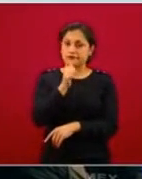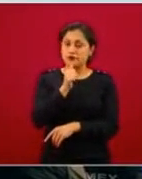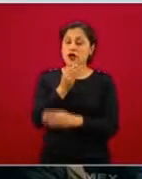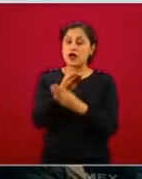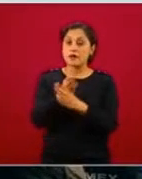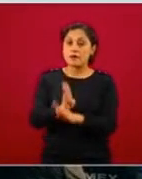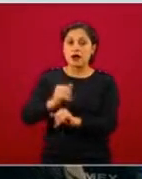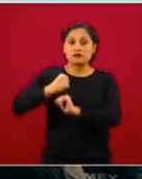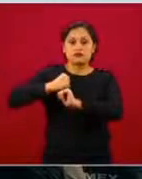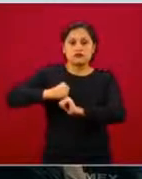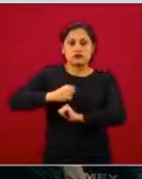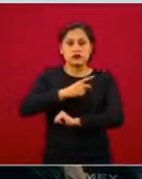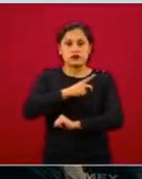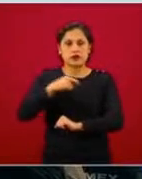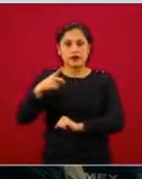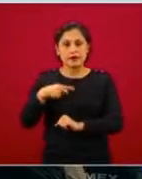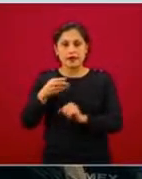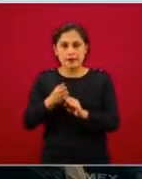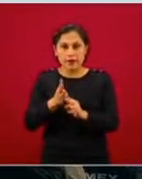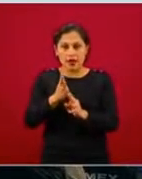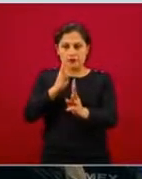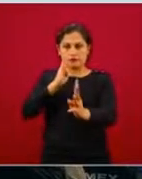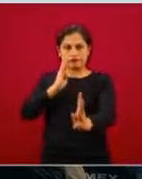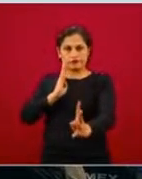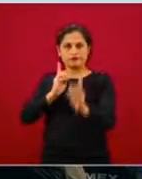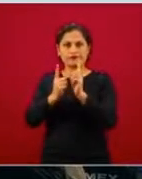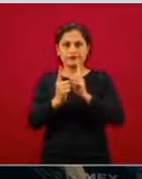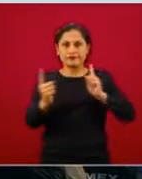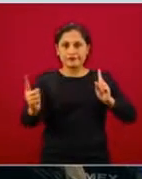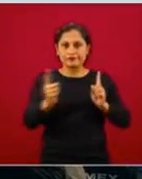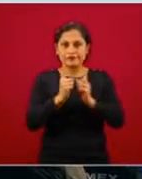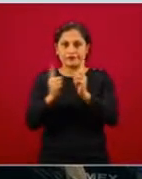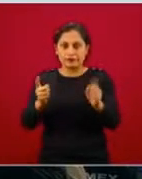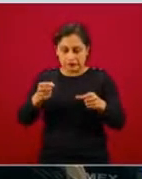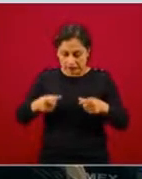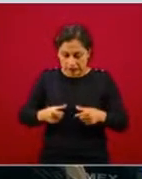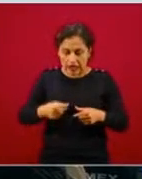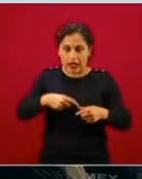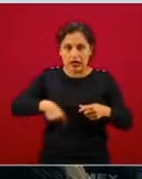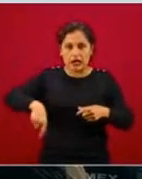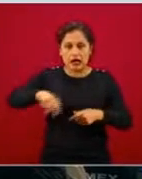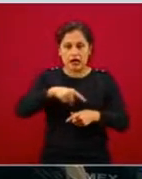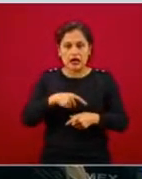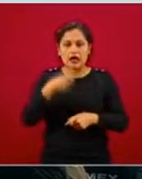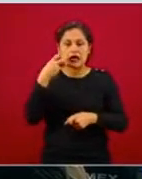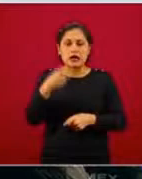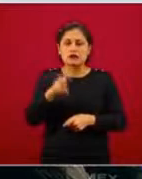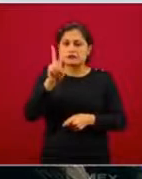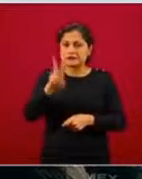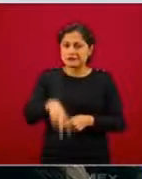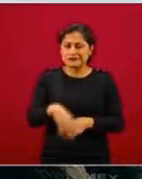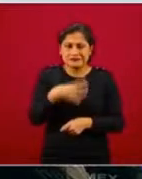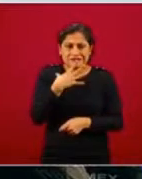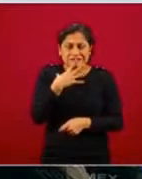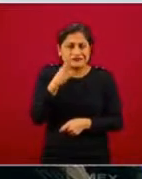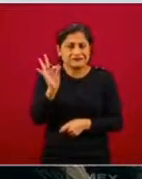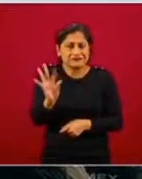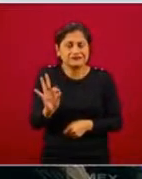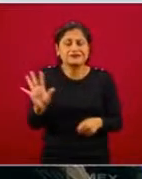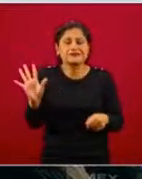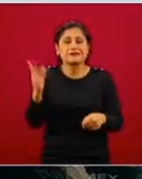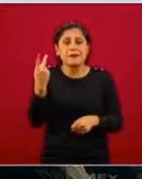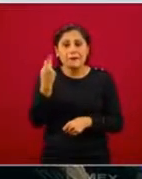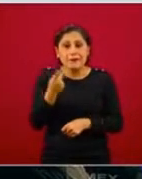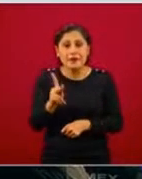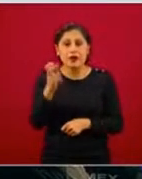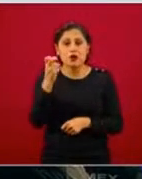for example, in the new normal, has to ensure that they have these lines painted on the ground so that people